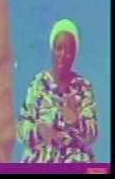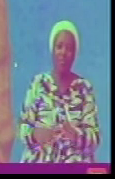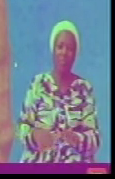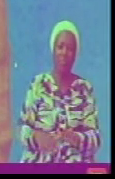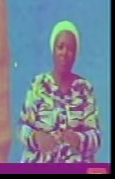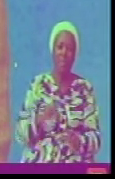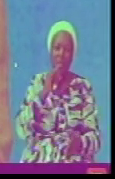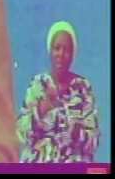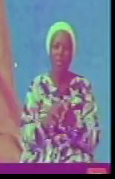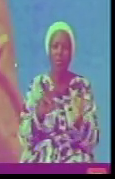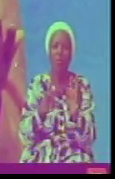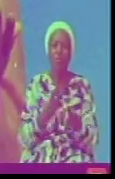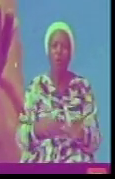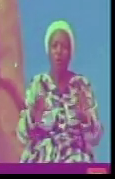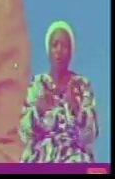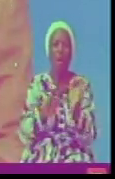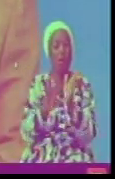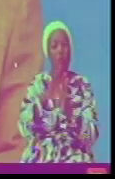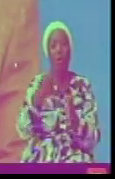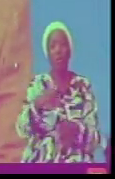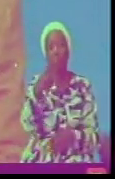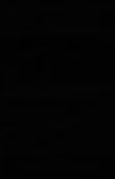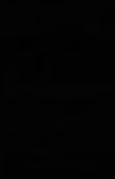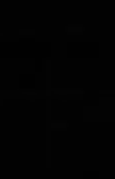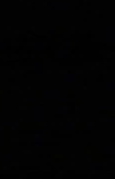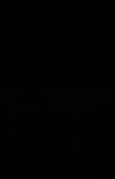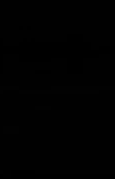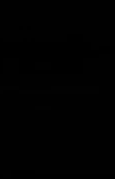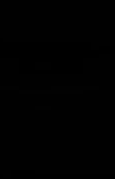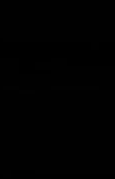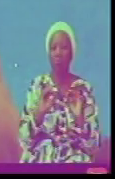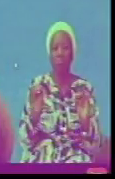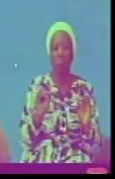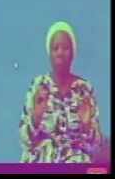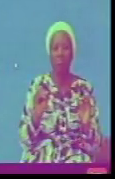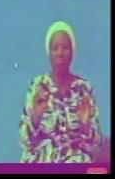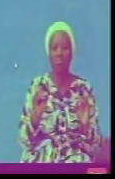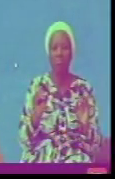are people, any bad thing that happens, I'm sick, that's the will